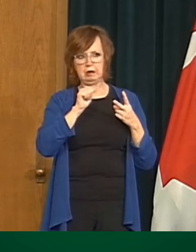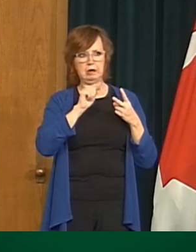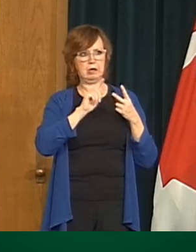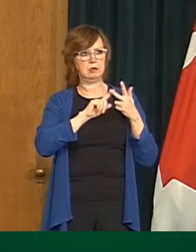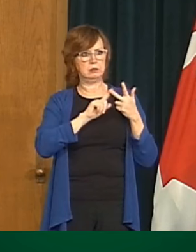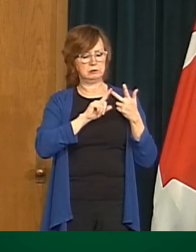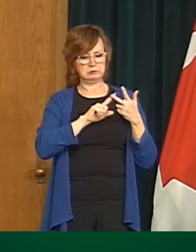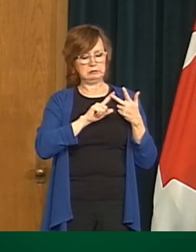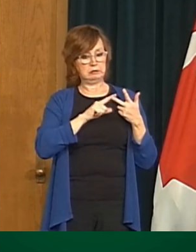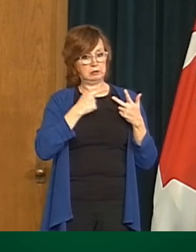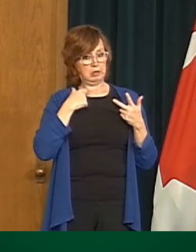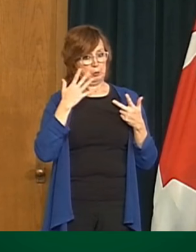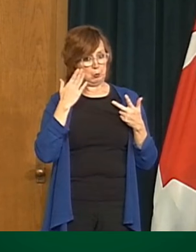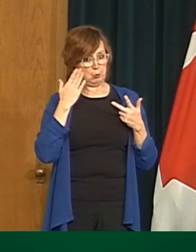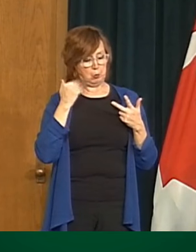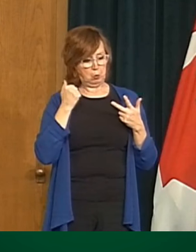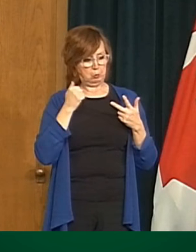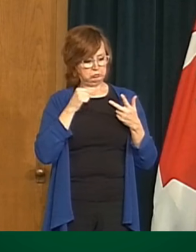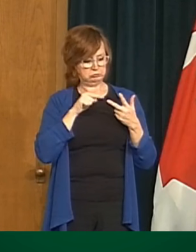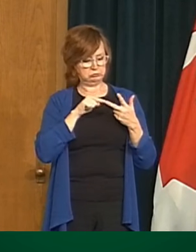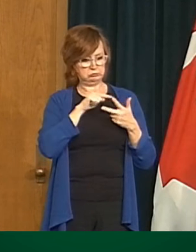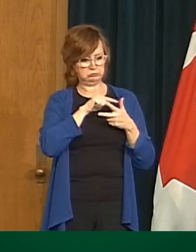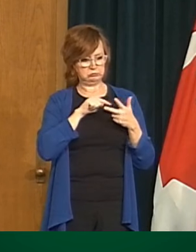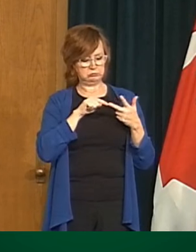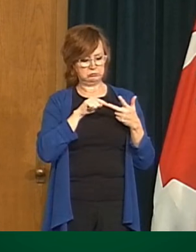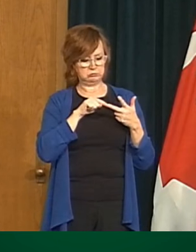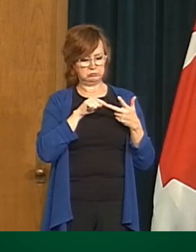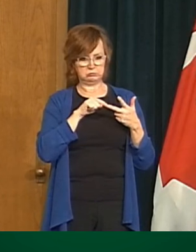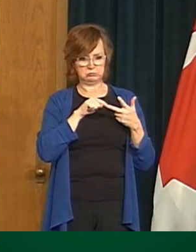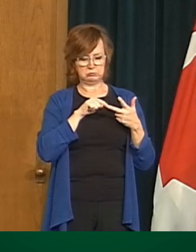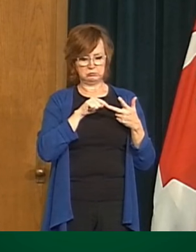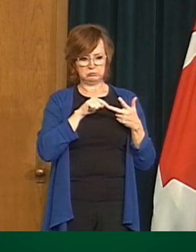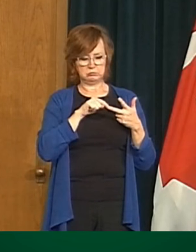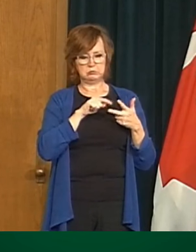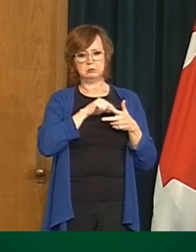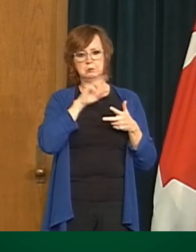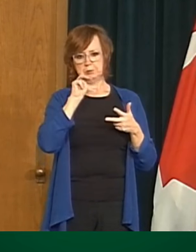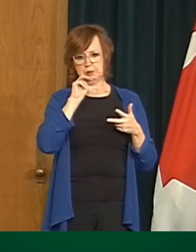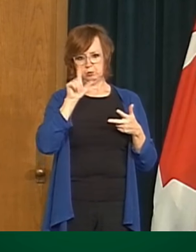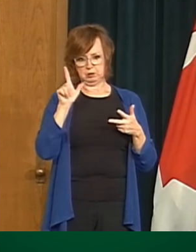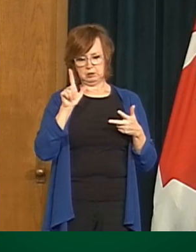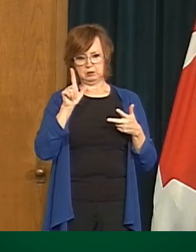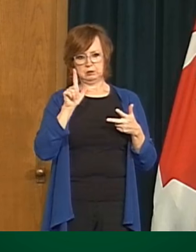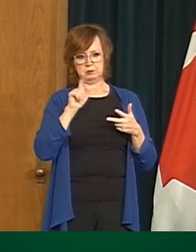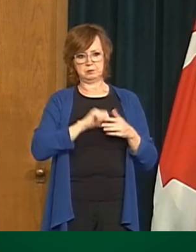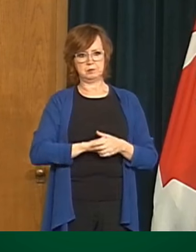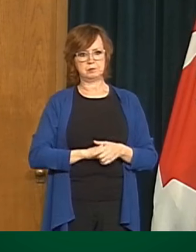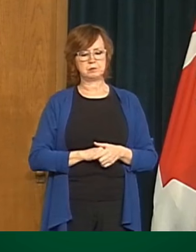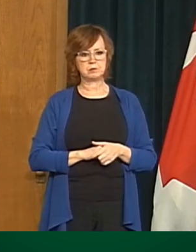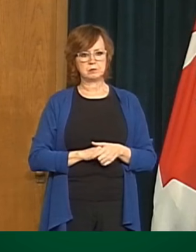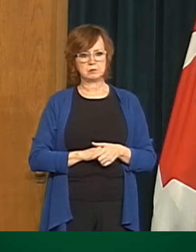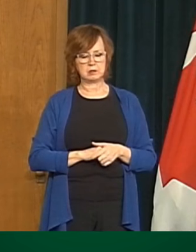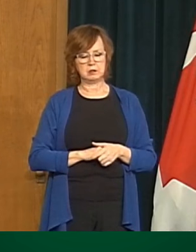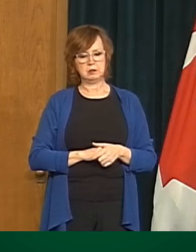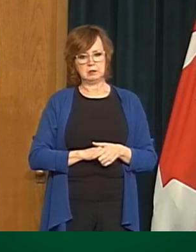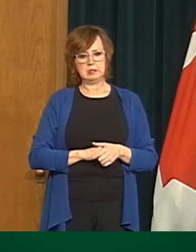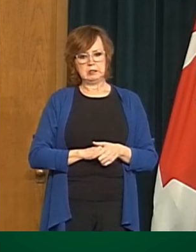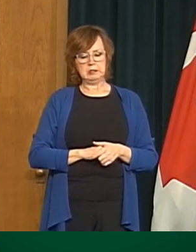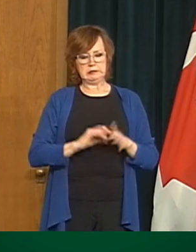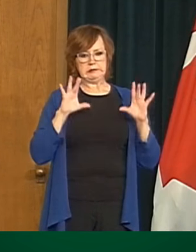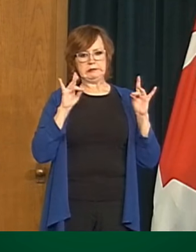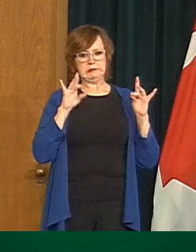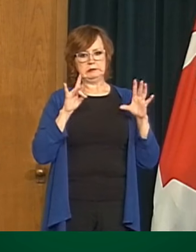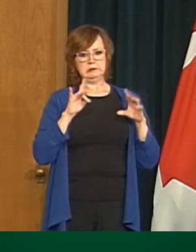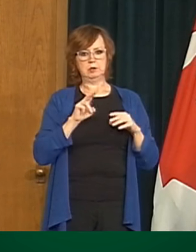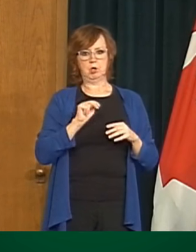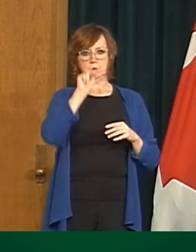like, and I hope we'll be able to have similar results in Meadow Lake. We do have a challenge in the Northwest,